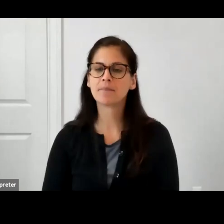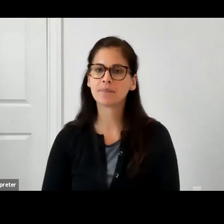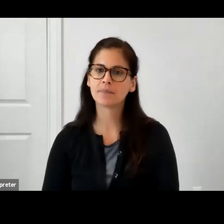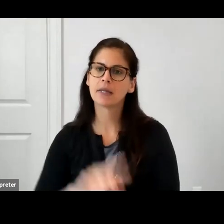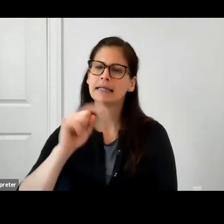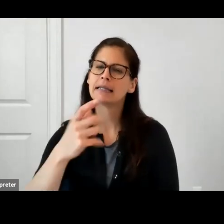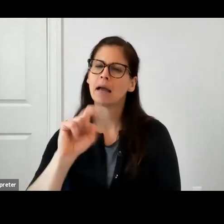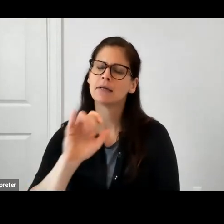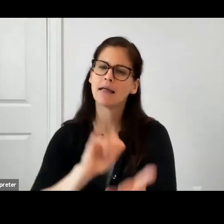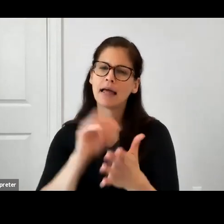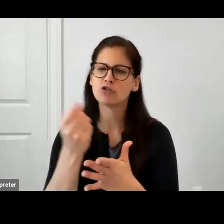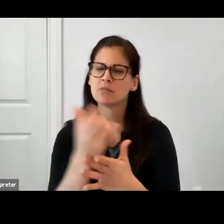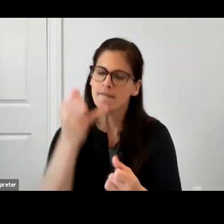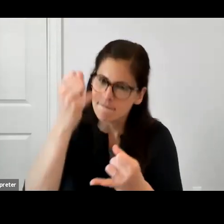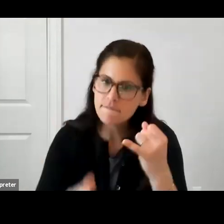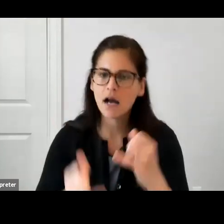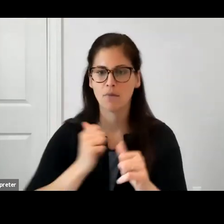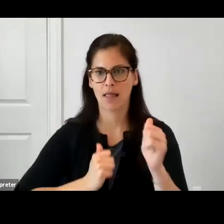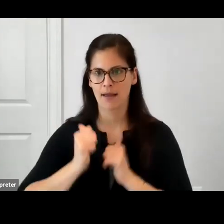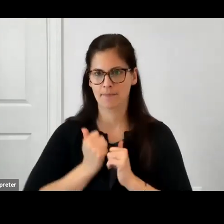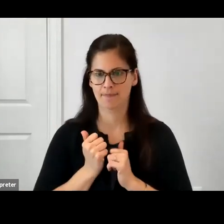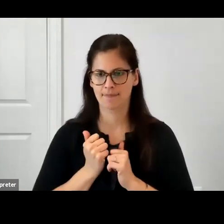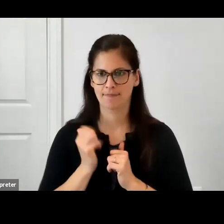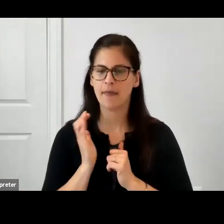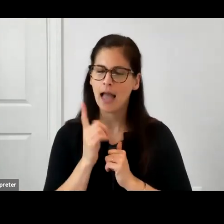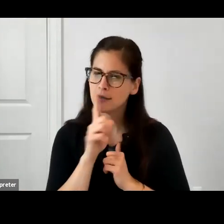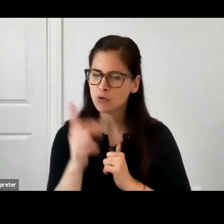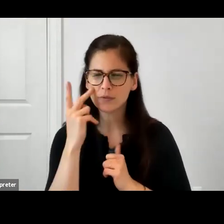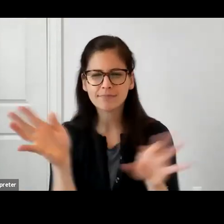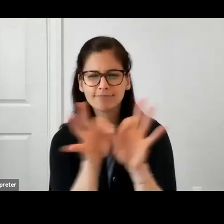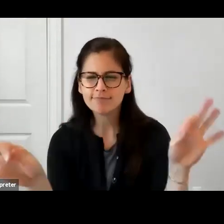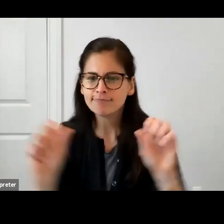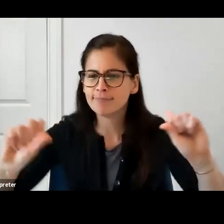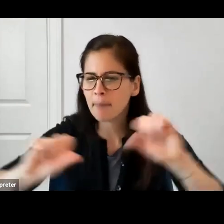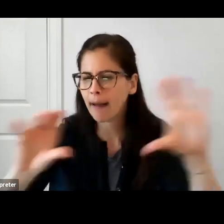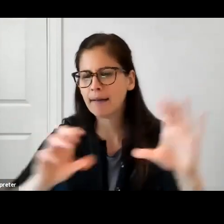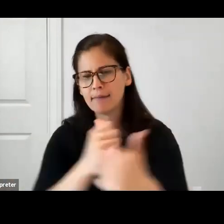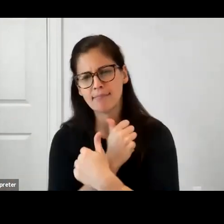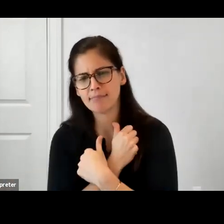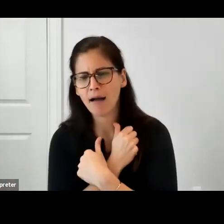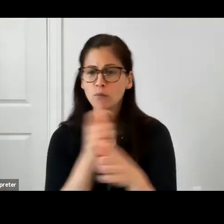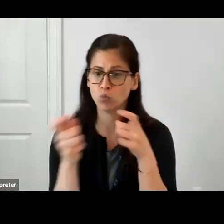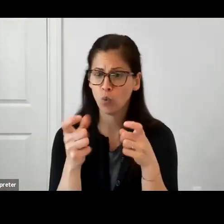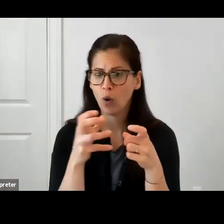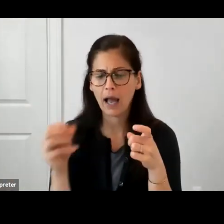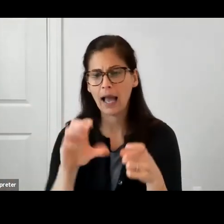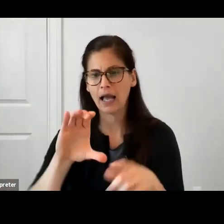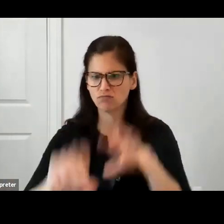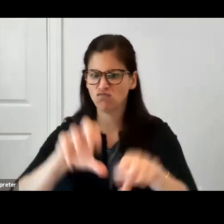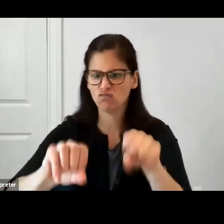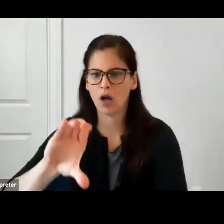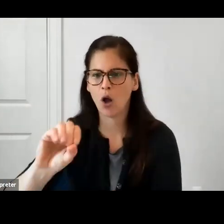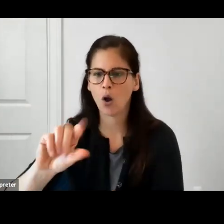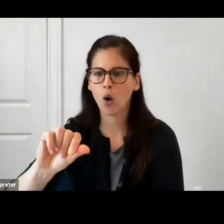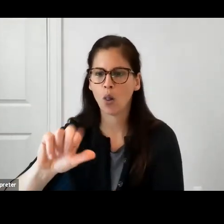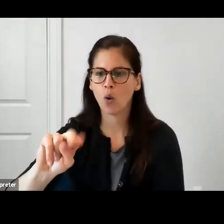to be Shakespeare's final play, and its themes of magic, language, love, control, and colonialism made it an